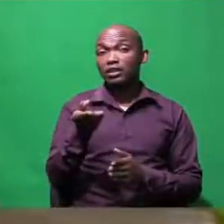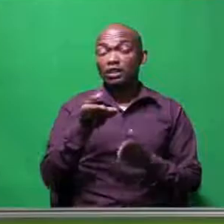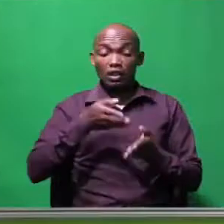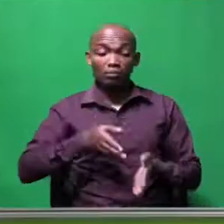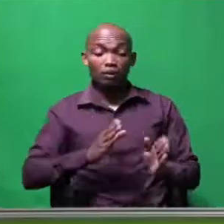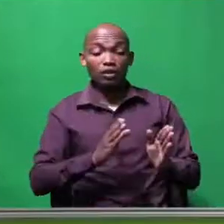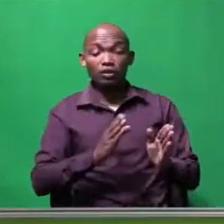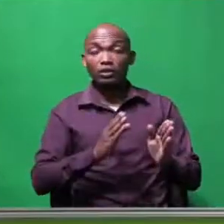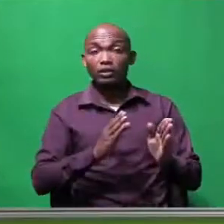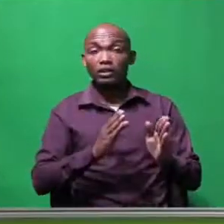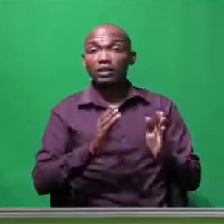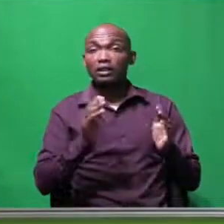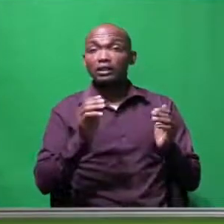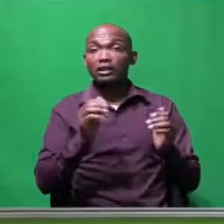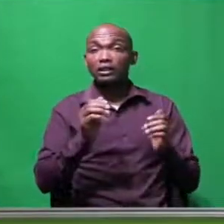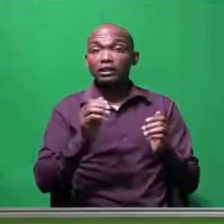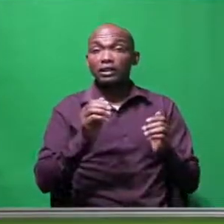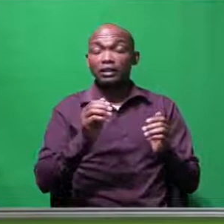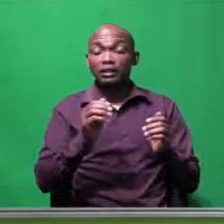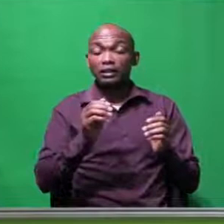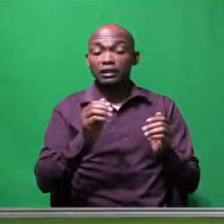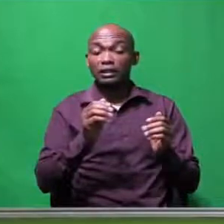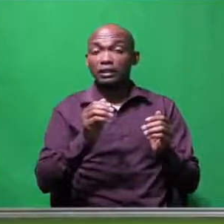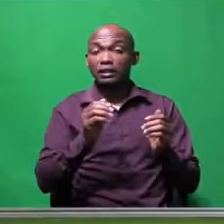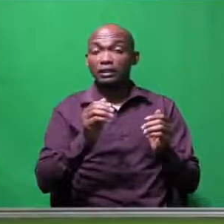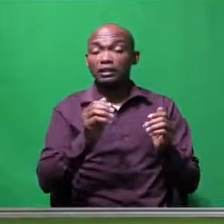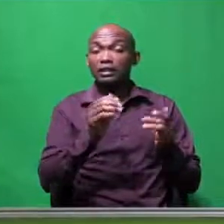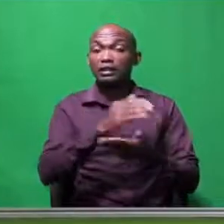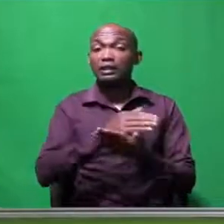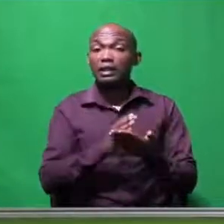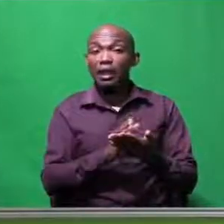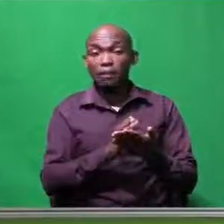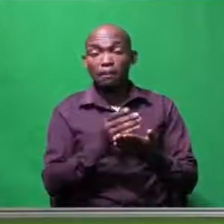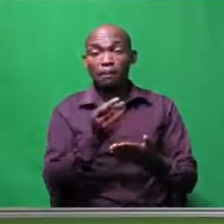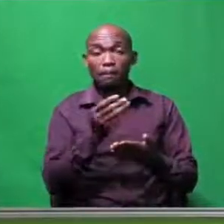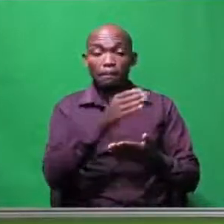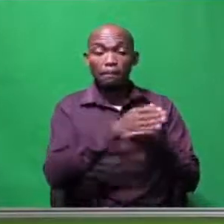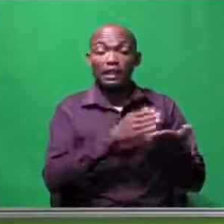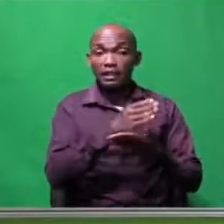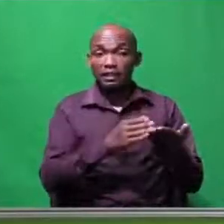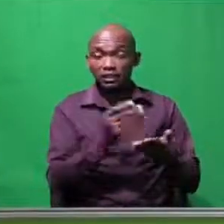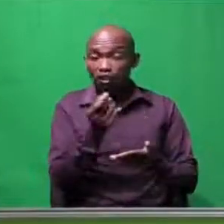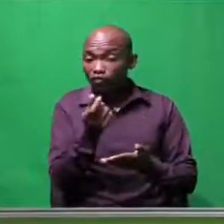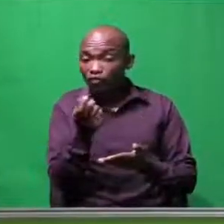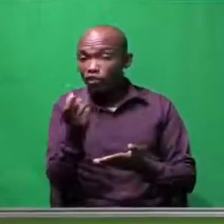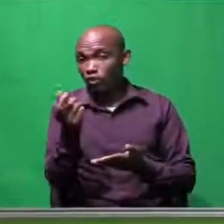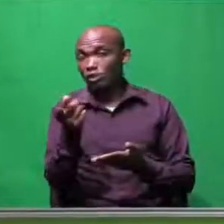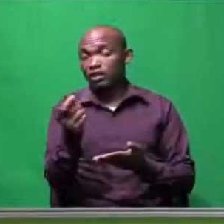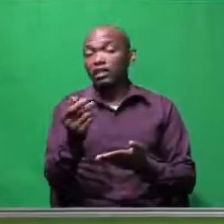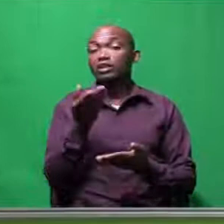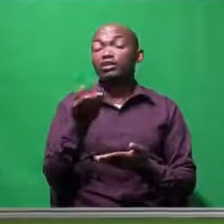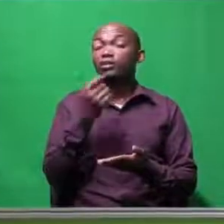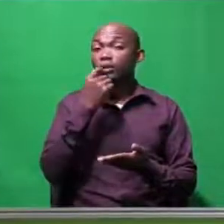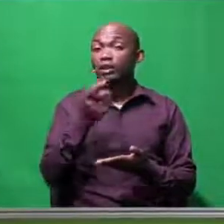some small pieces of rock, and this cannot remove a piece of rock. We say that the rock